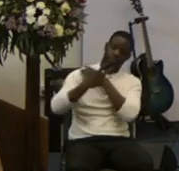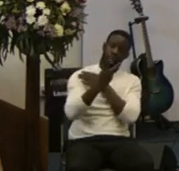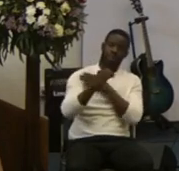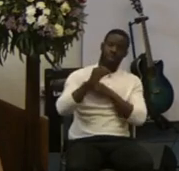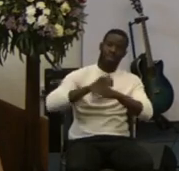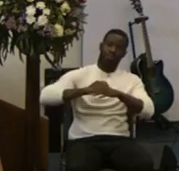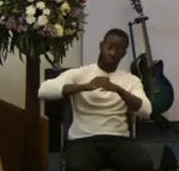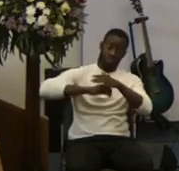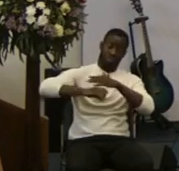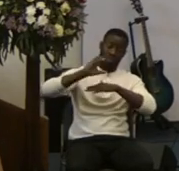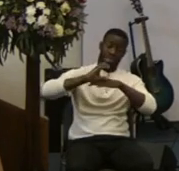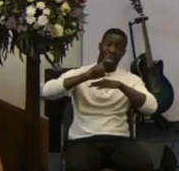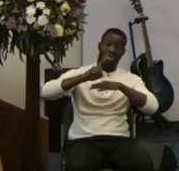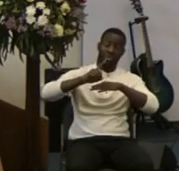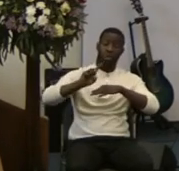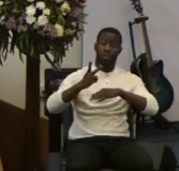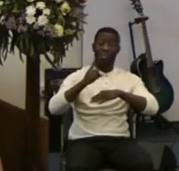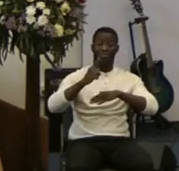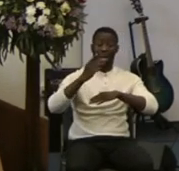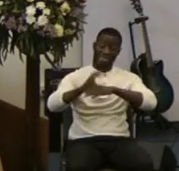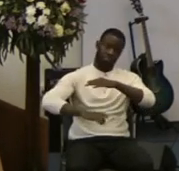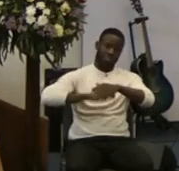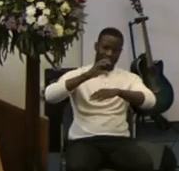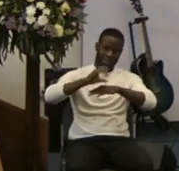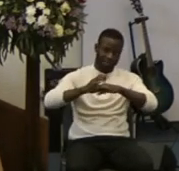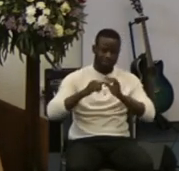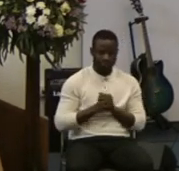century and the beginning of the 21st century,